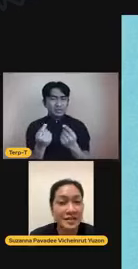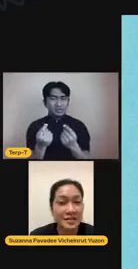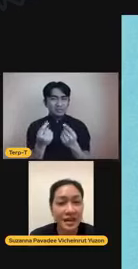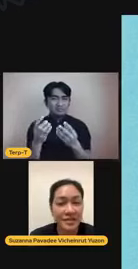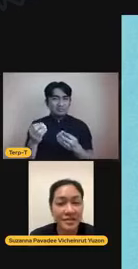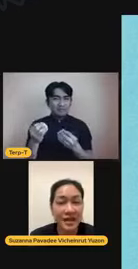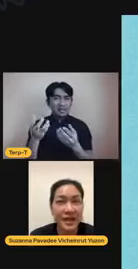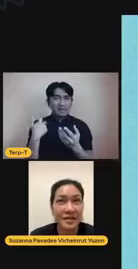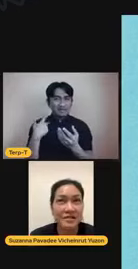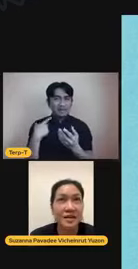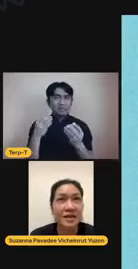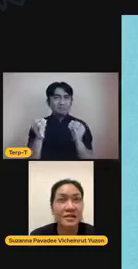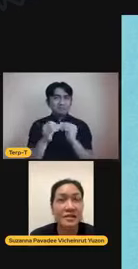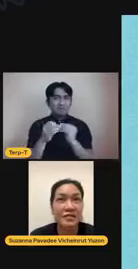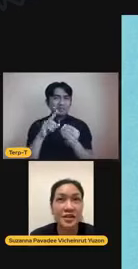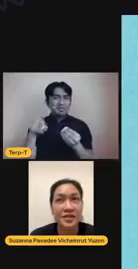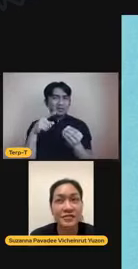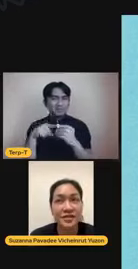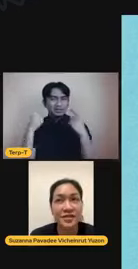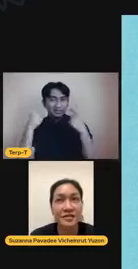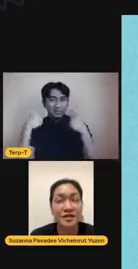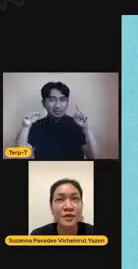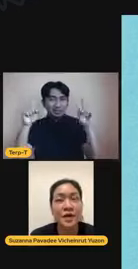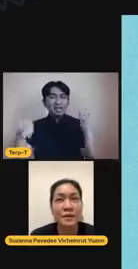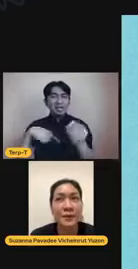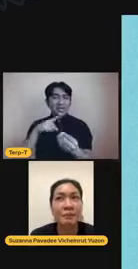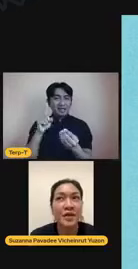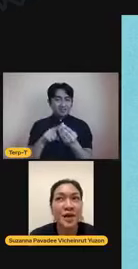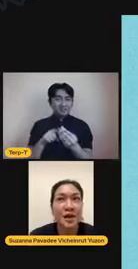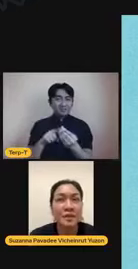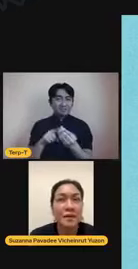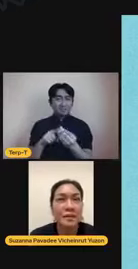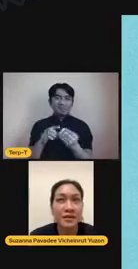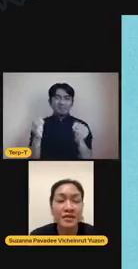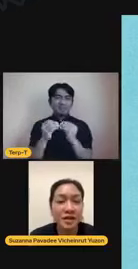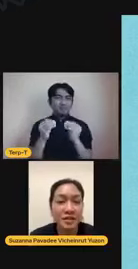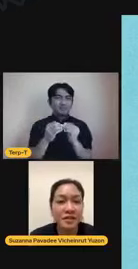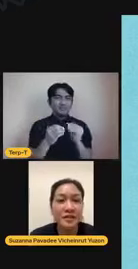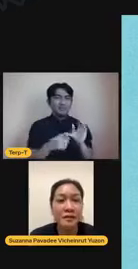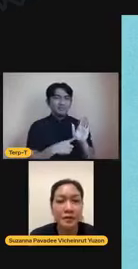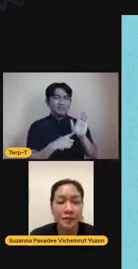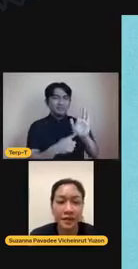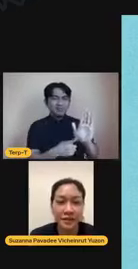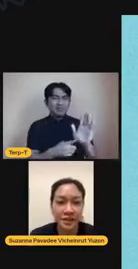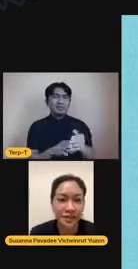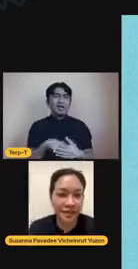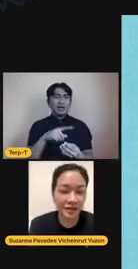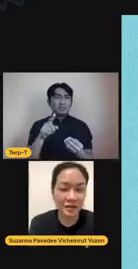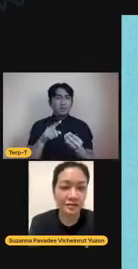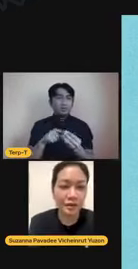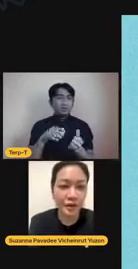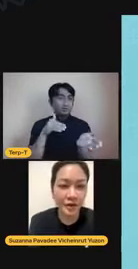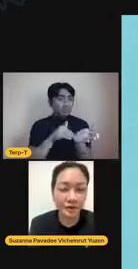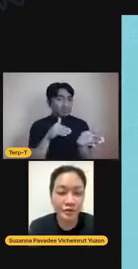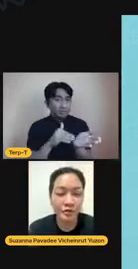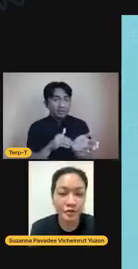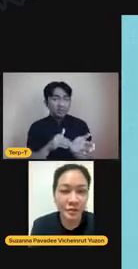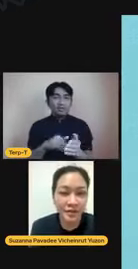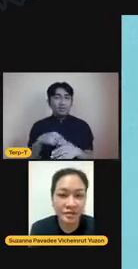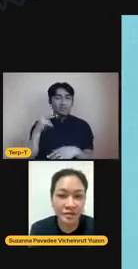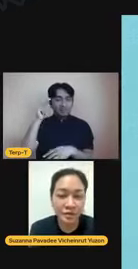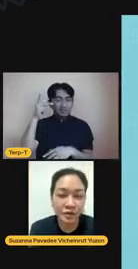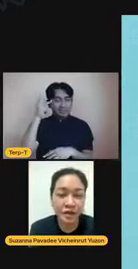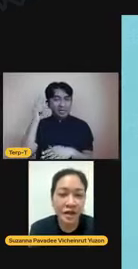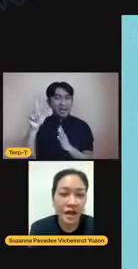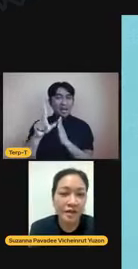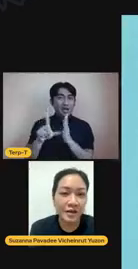importance on success as the definition of success as becoming maybe a doctor, a politician, a lawyer, or doing